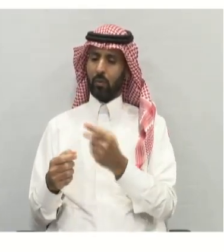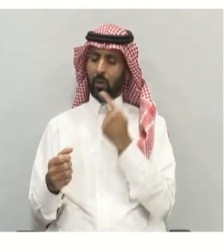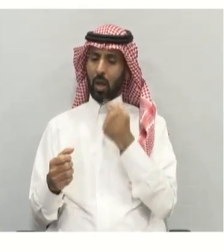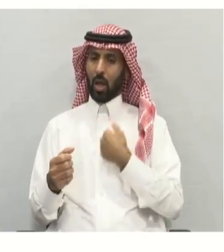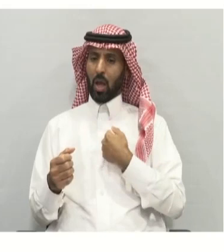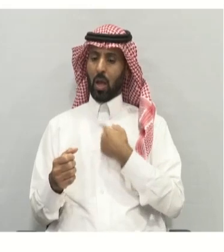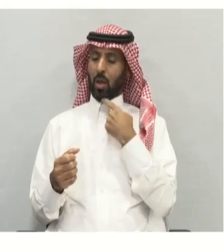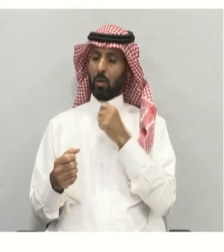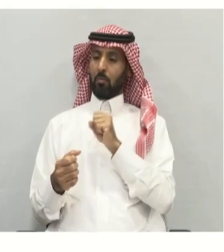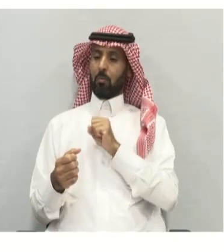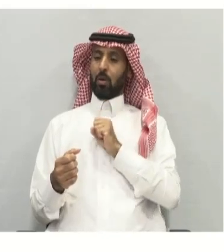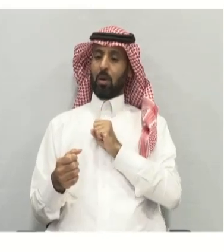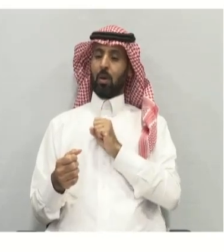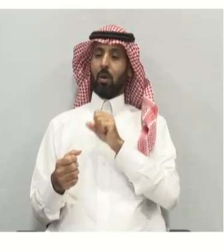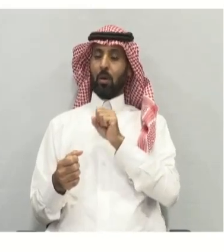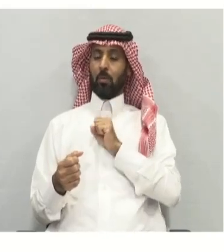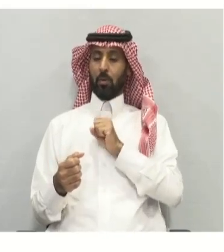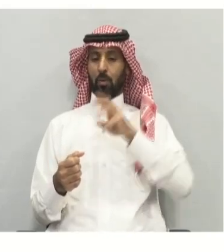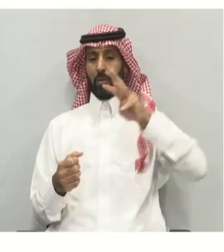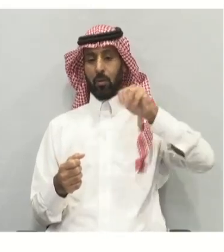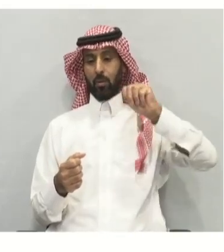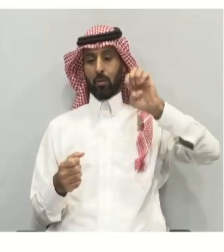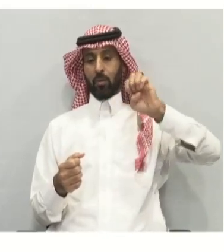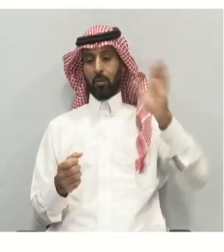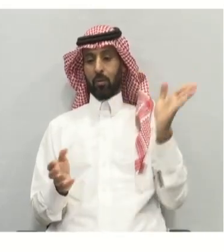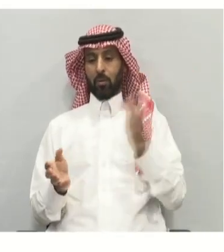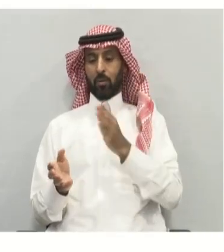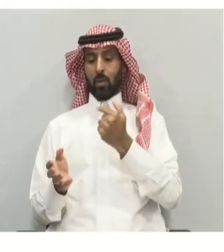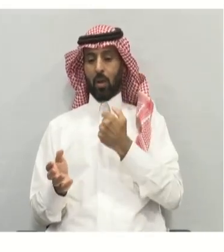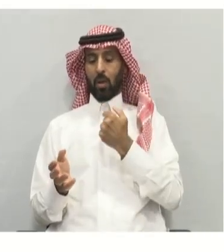I, myself, is me. And the object